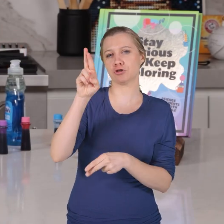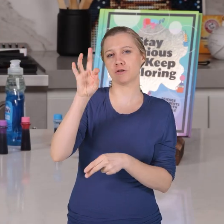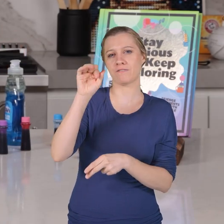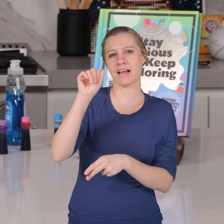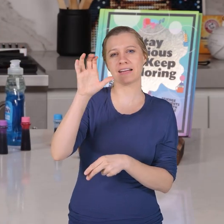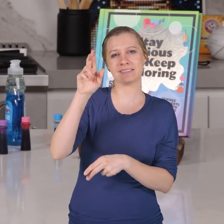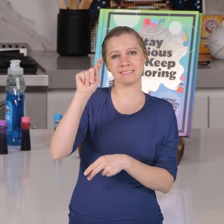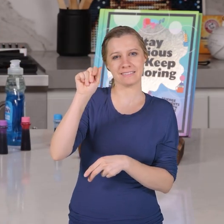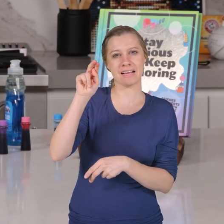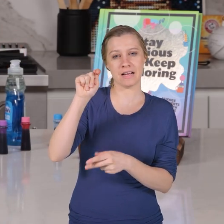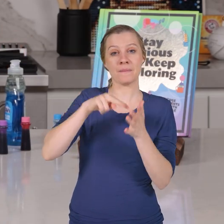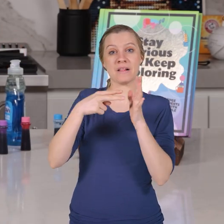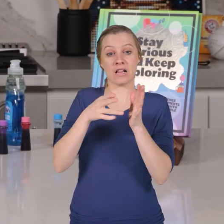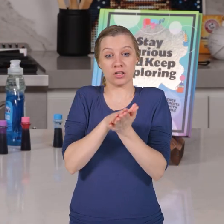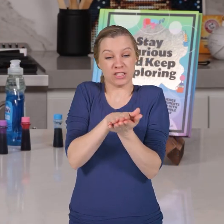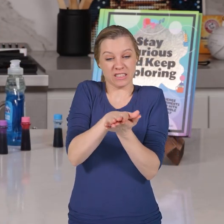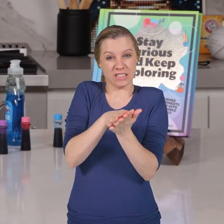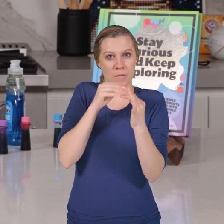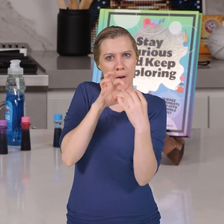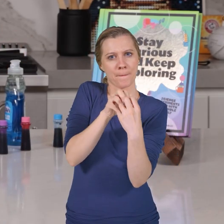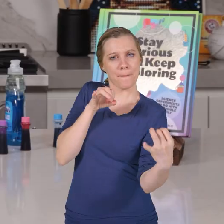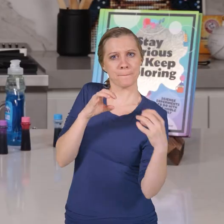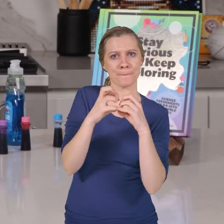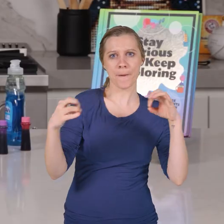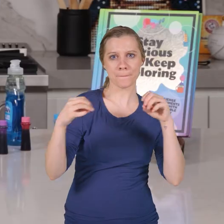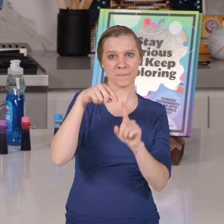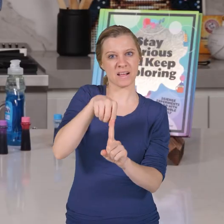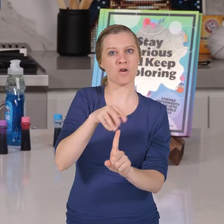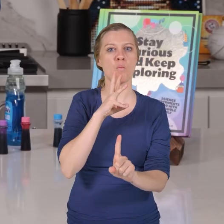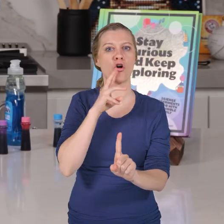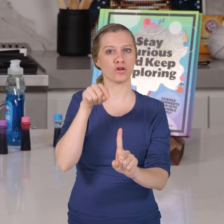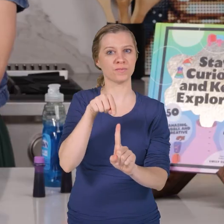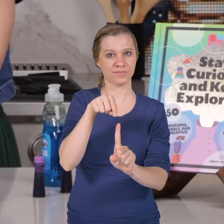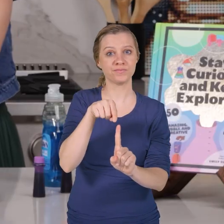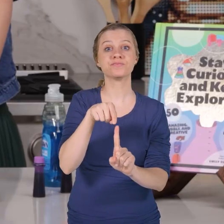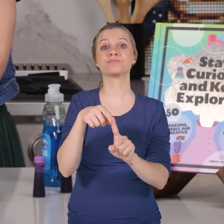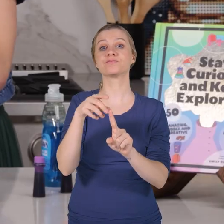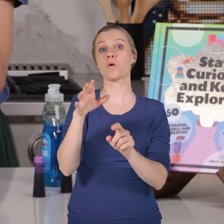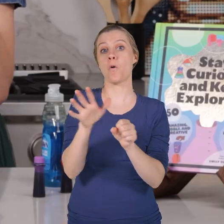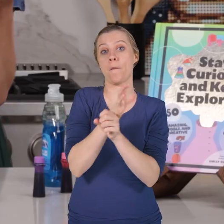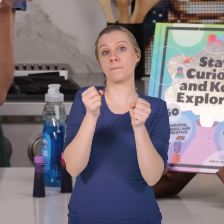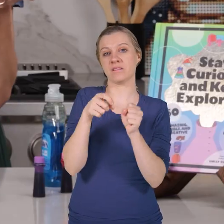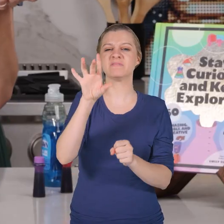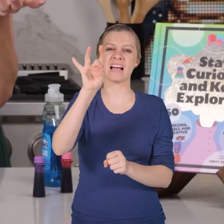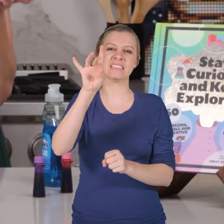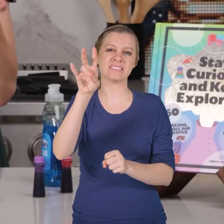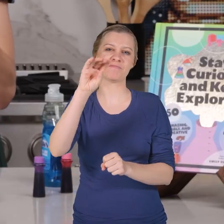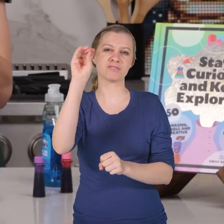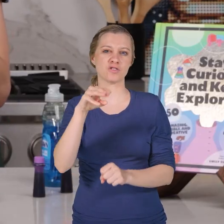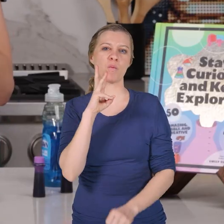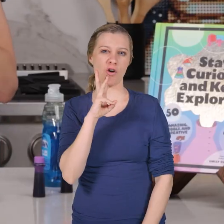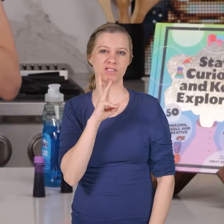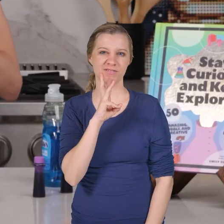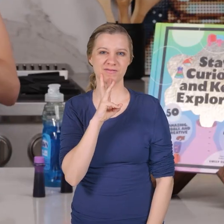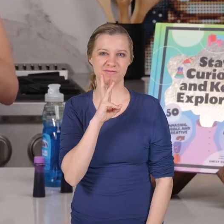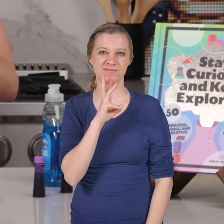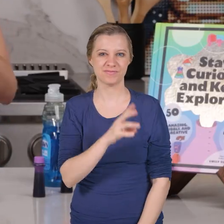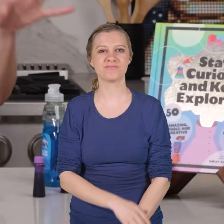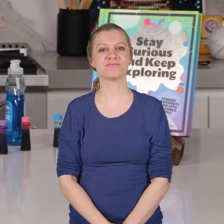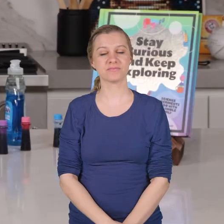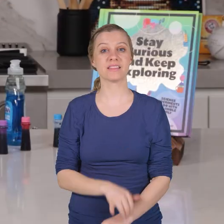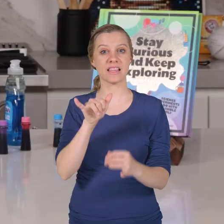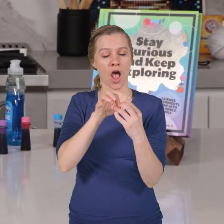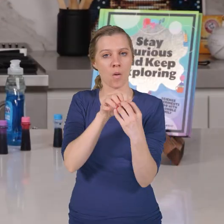a surfactant, which means it breaks the surface tension in water. Our whole milk is about 87%